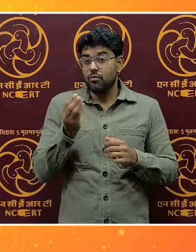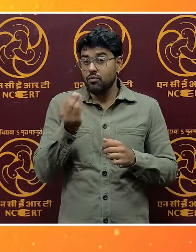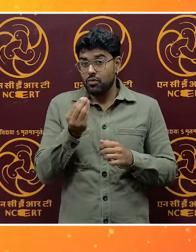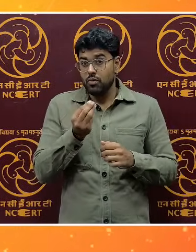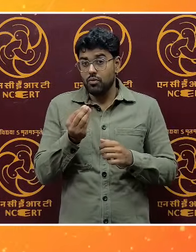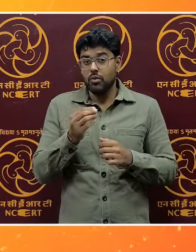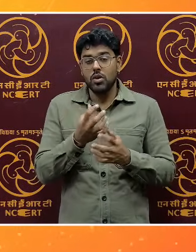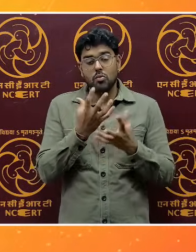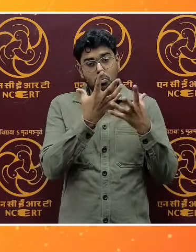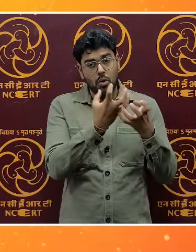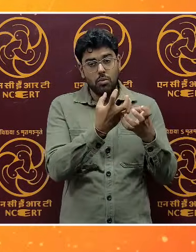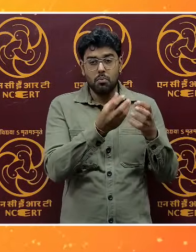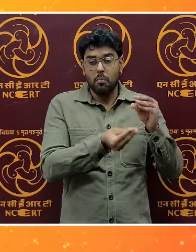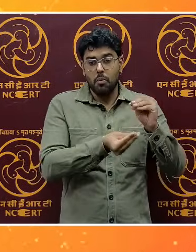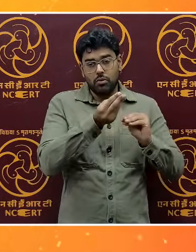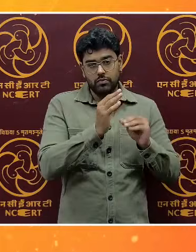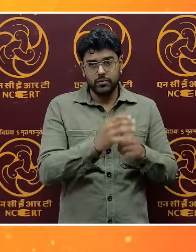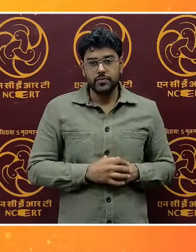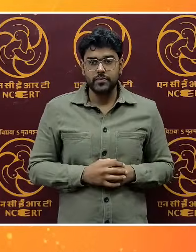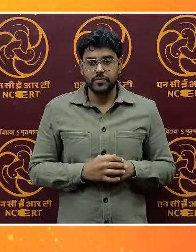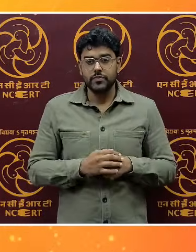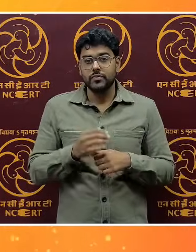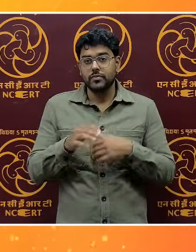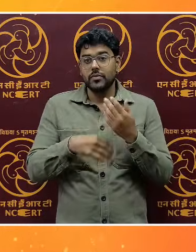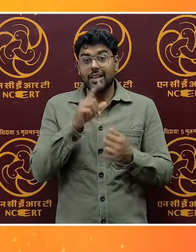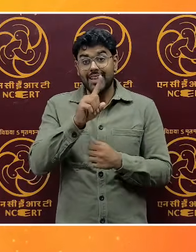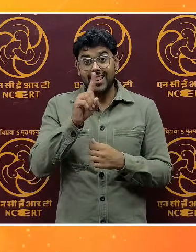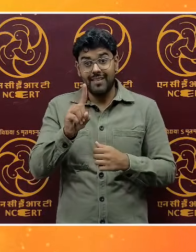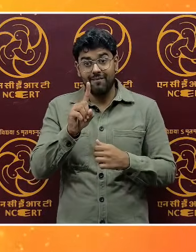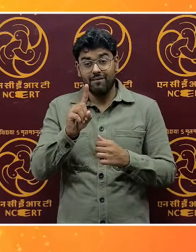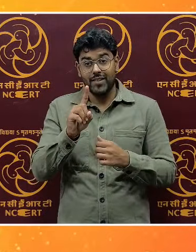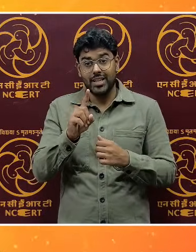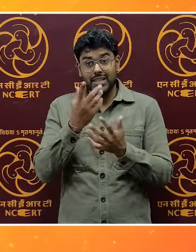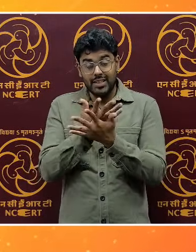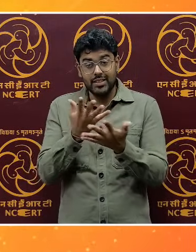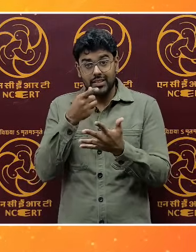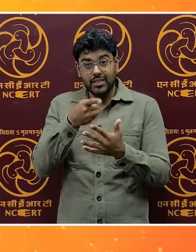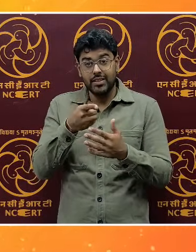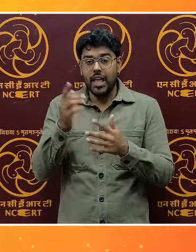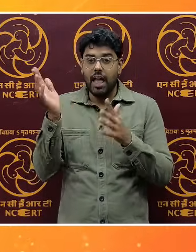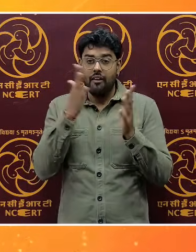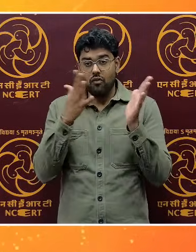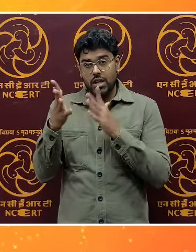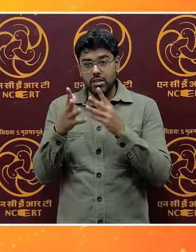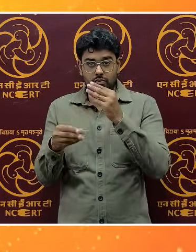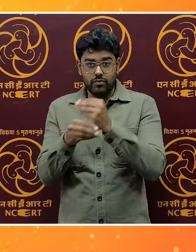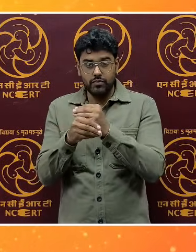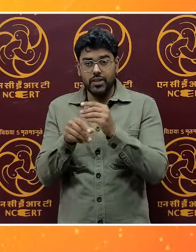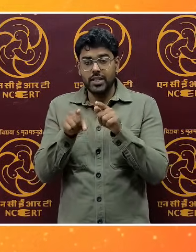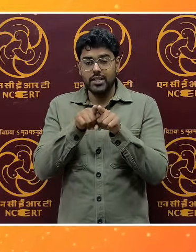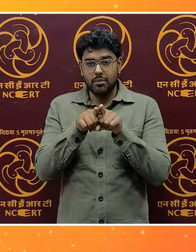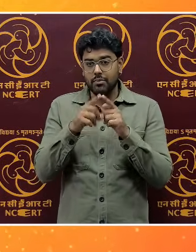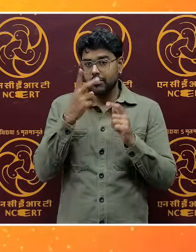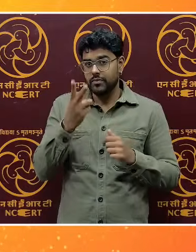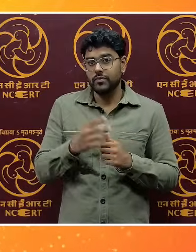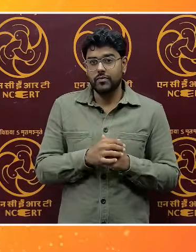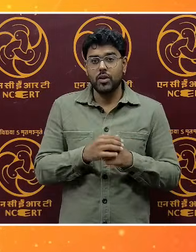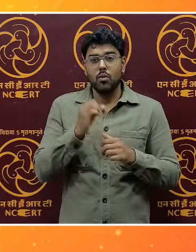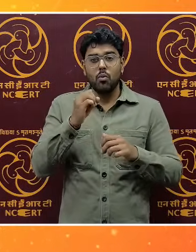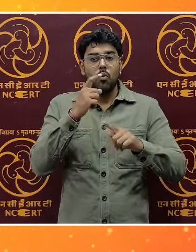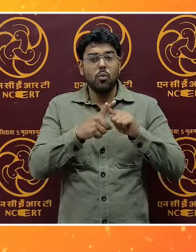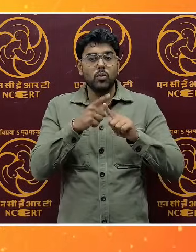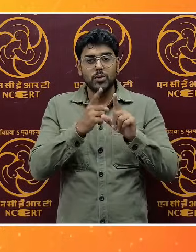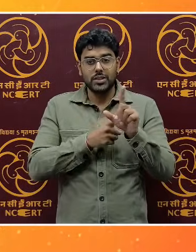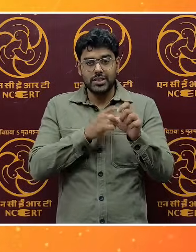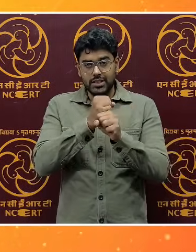in solid state. Next one is 11 elements, they exist in gaseous states. Example we have of oxygen